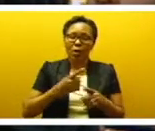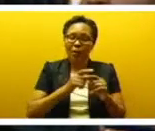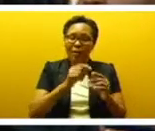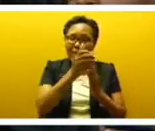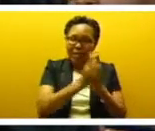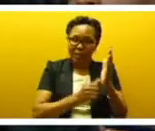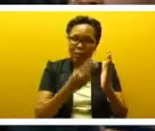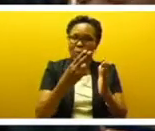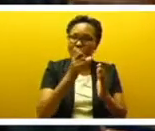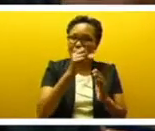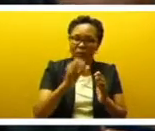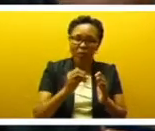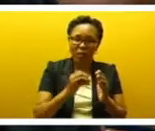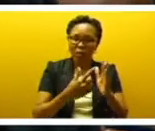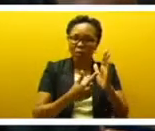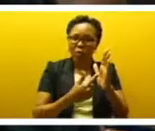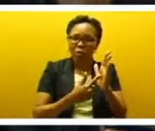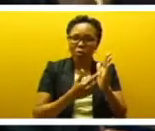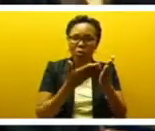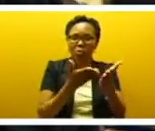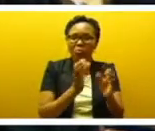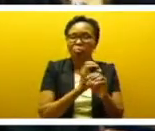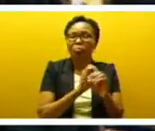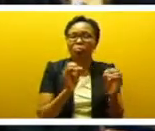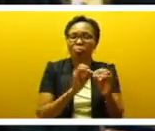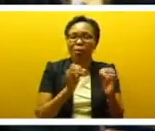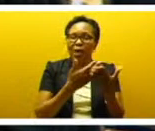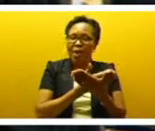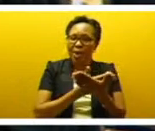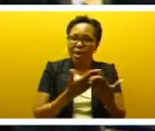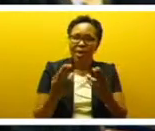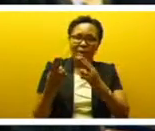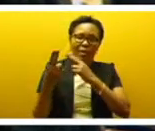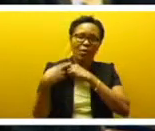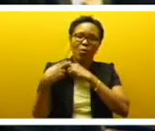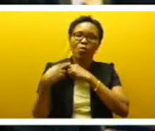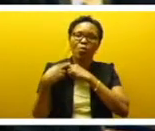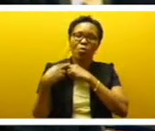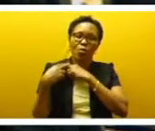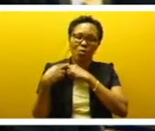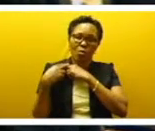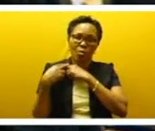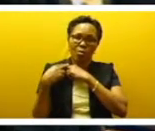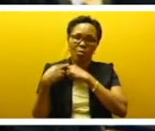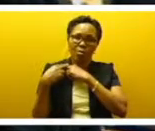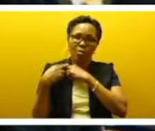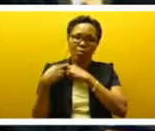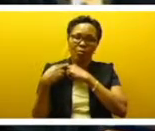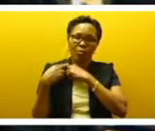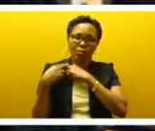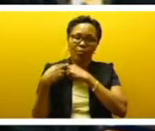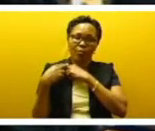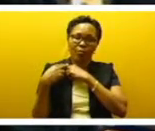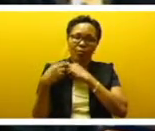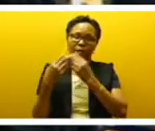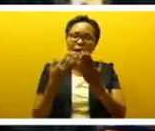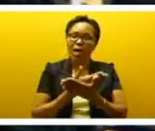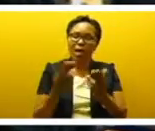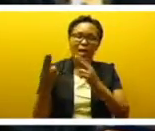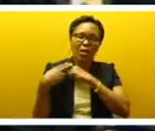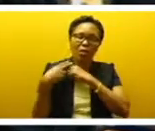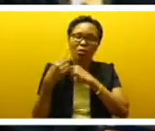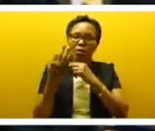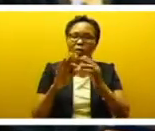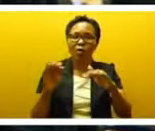does not lay out any roles that they're supposed to be undertaken by those vice